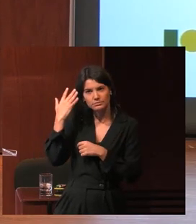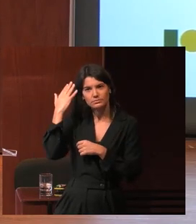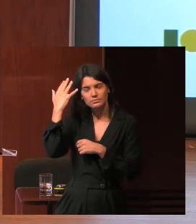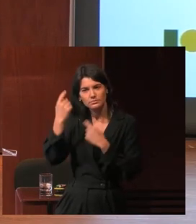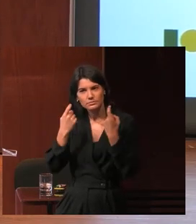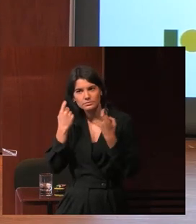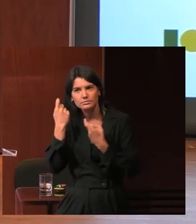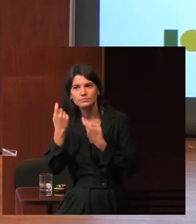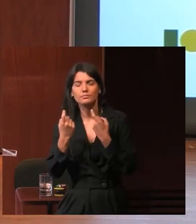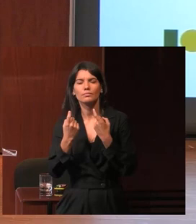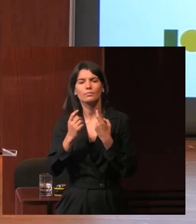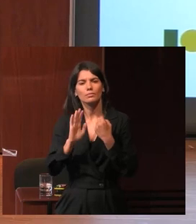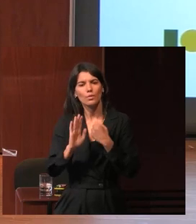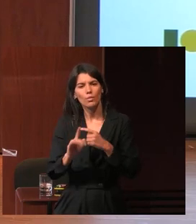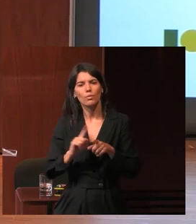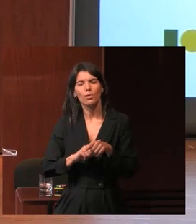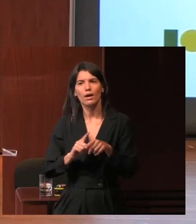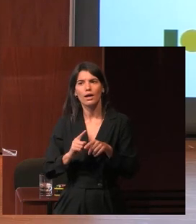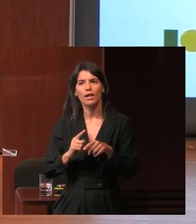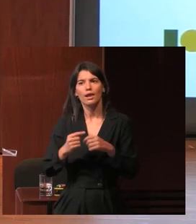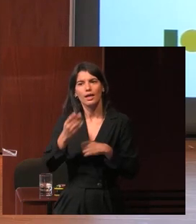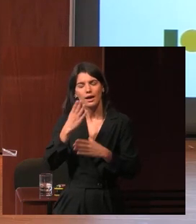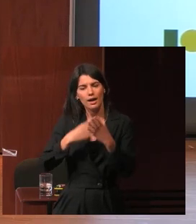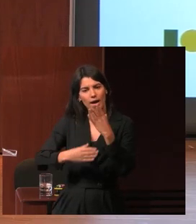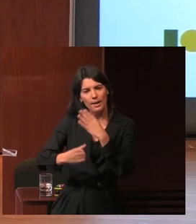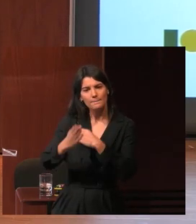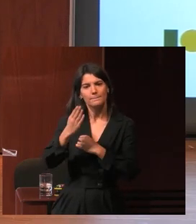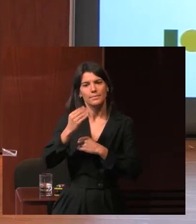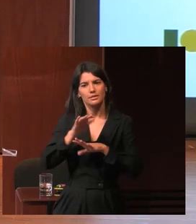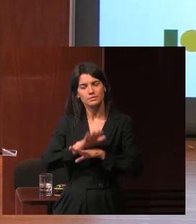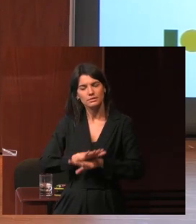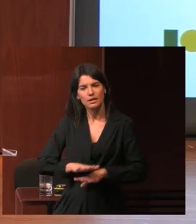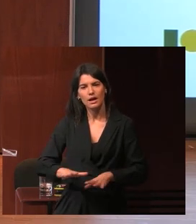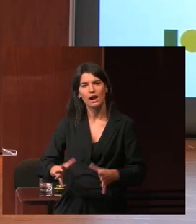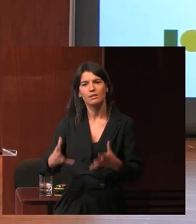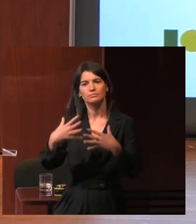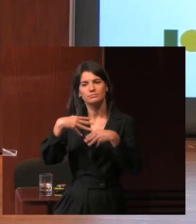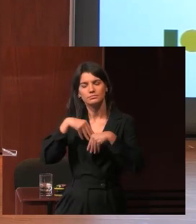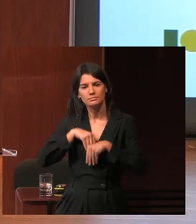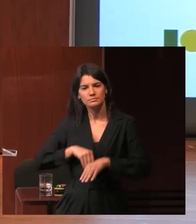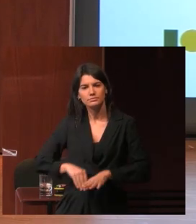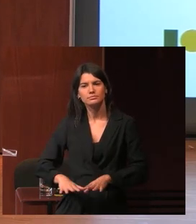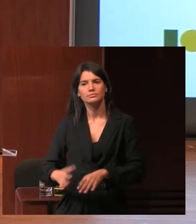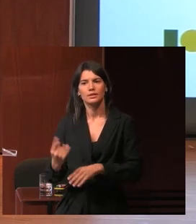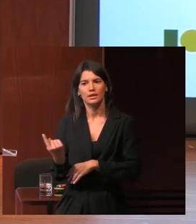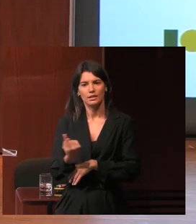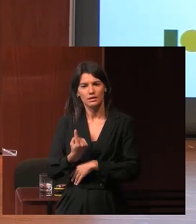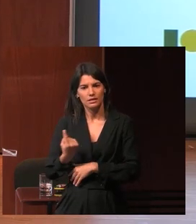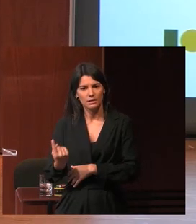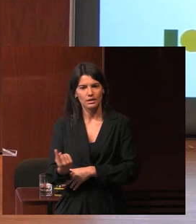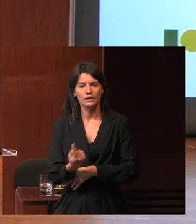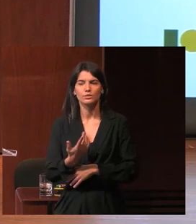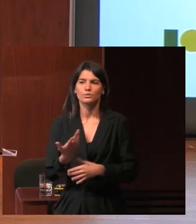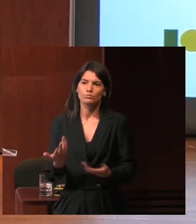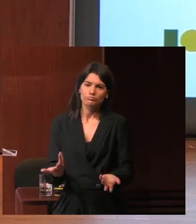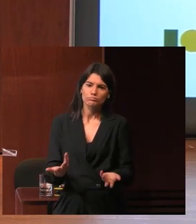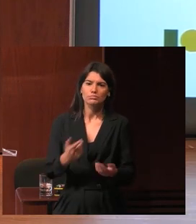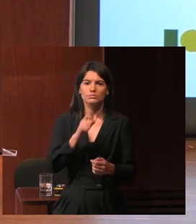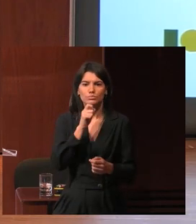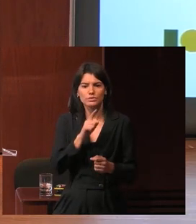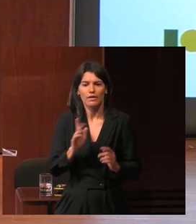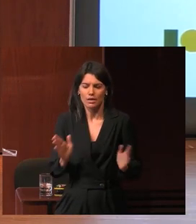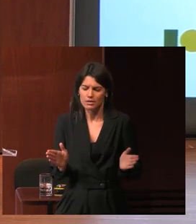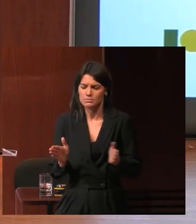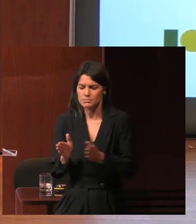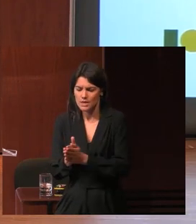learning, I think this is a combination, and the competition is hard. But it should